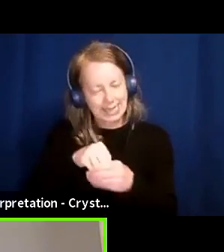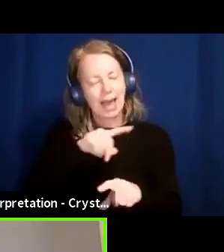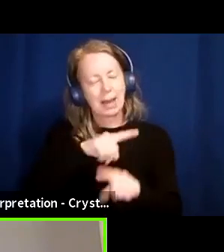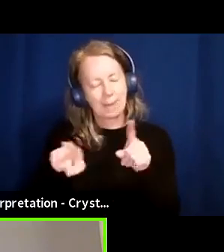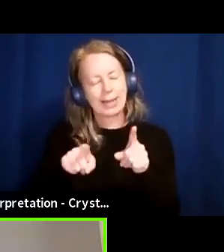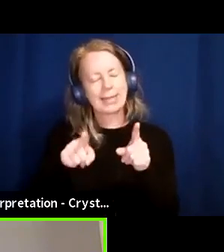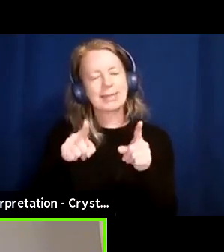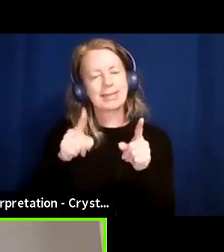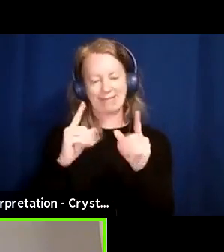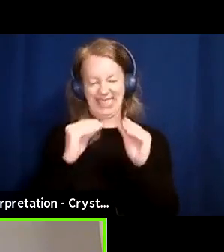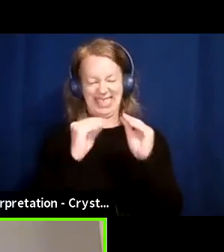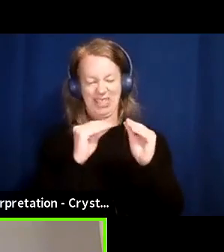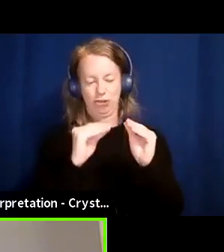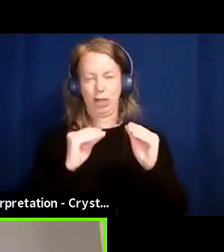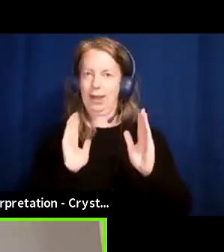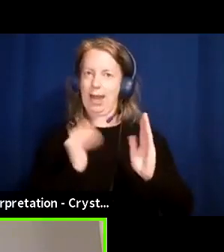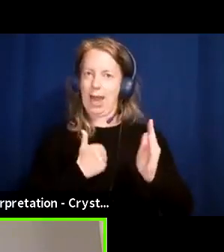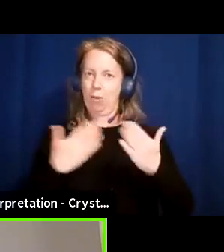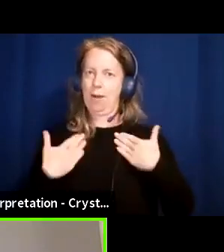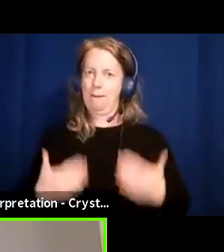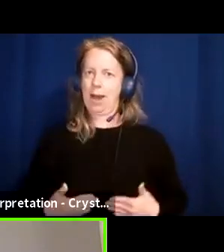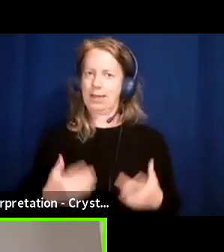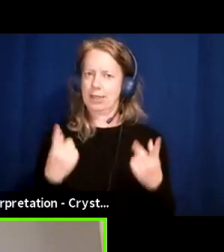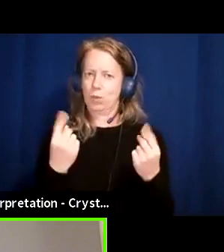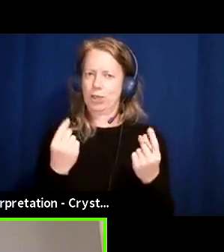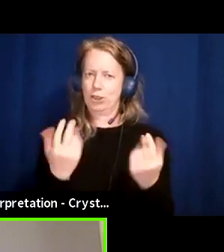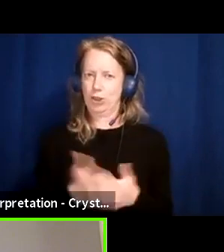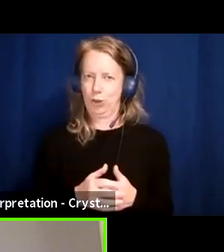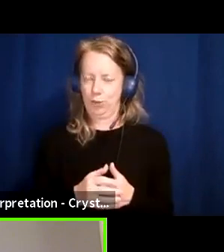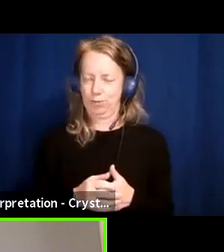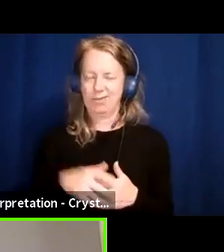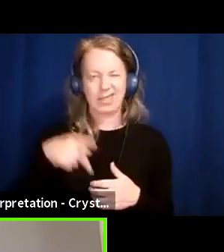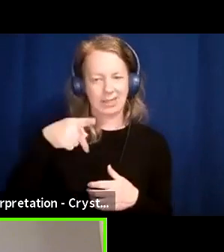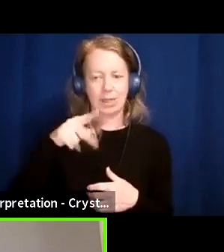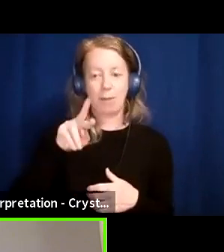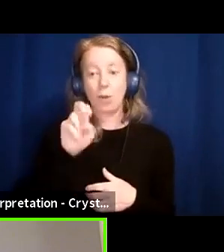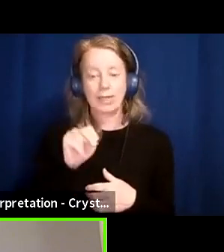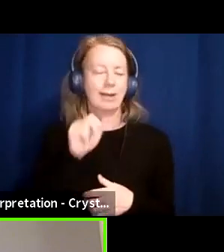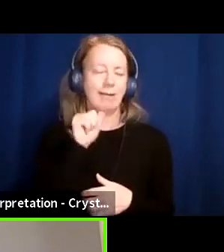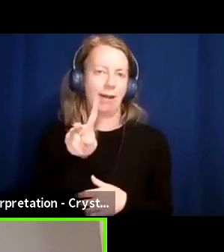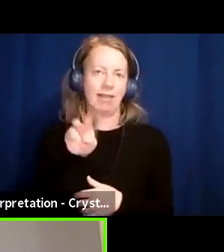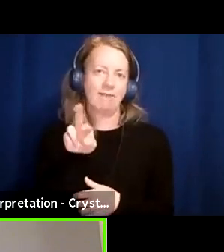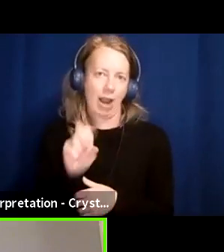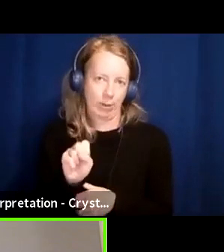bodies what to do. I think one thing that's so neat and fascinating about